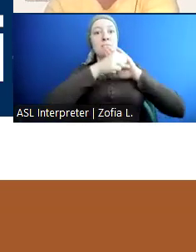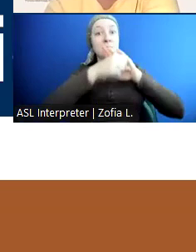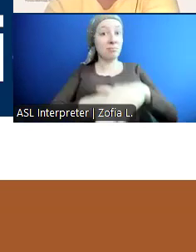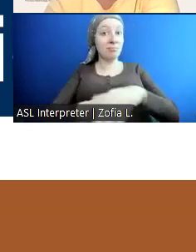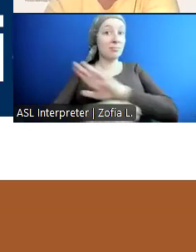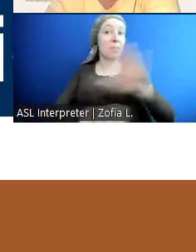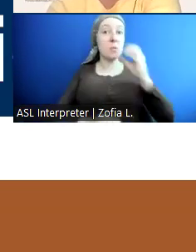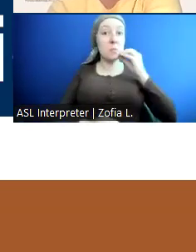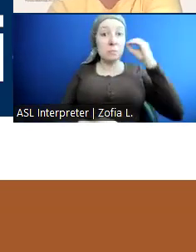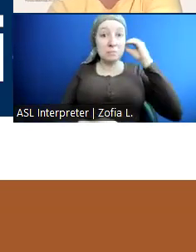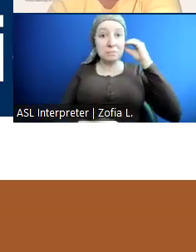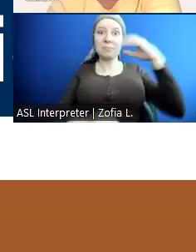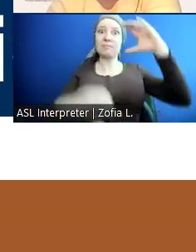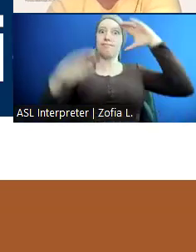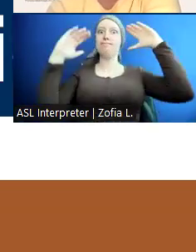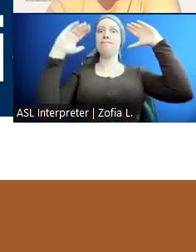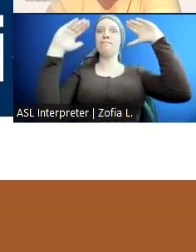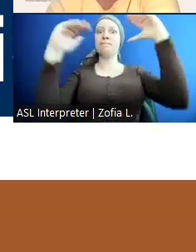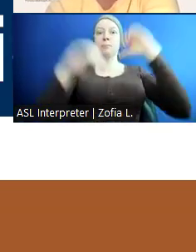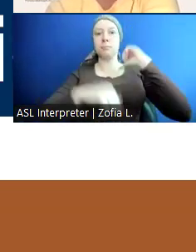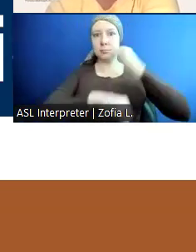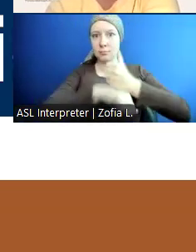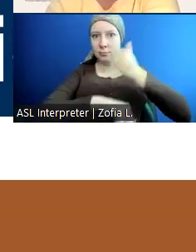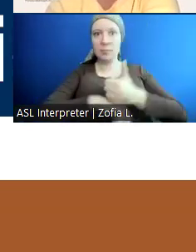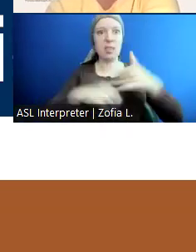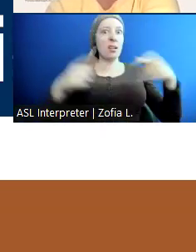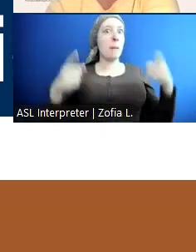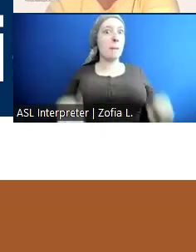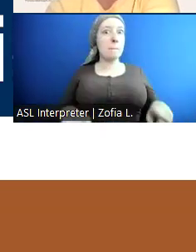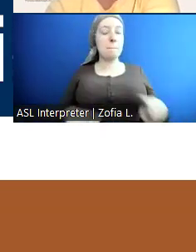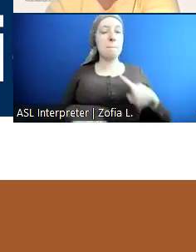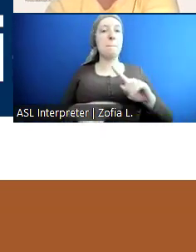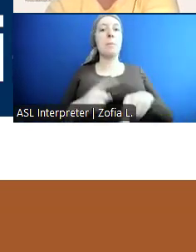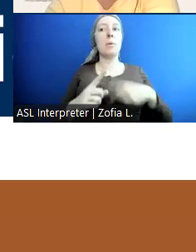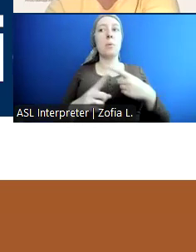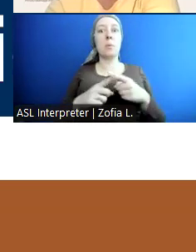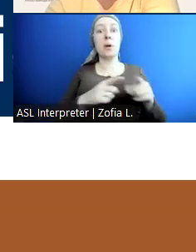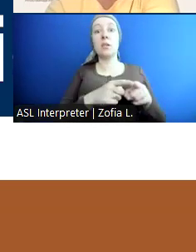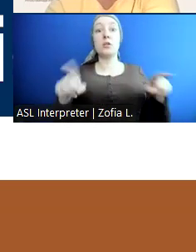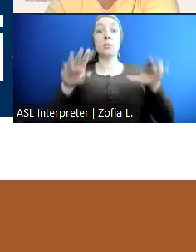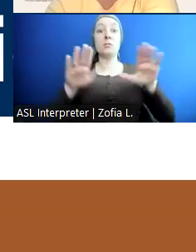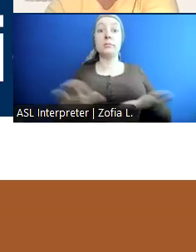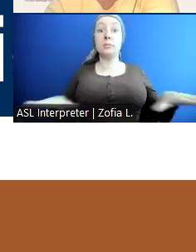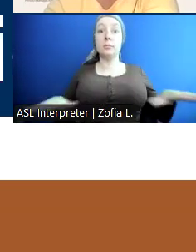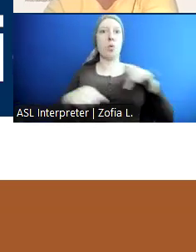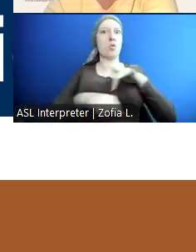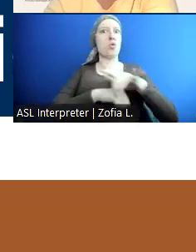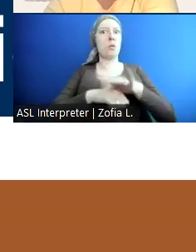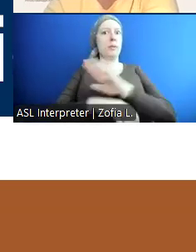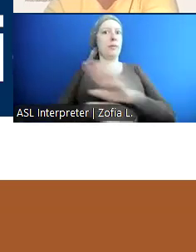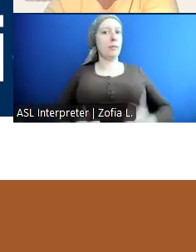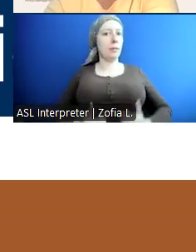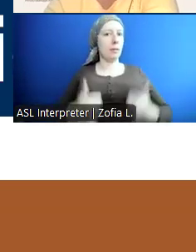their household. There's expectation settings that happen when they our children are early on,